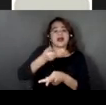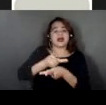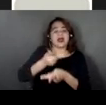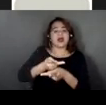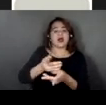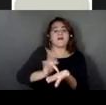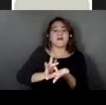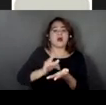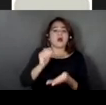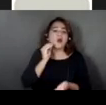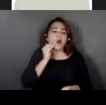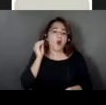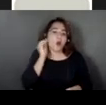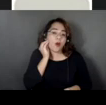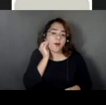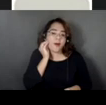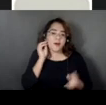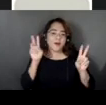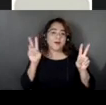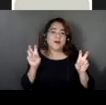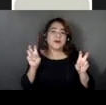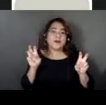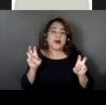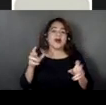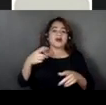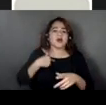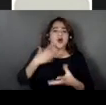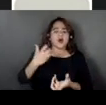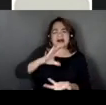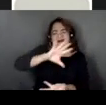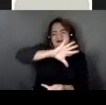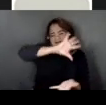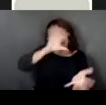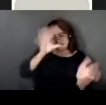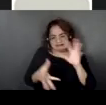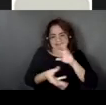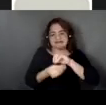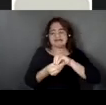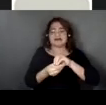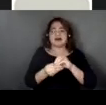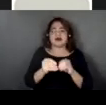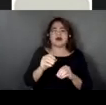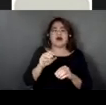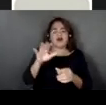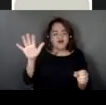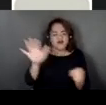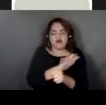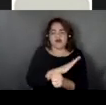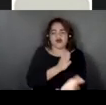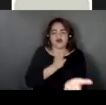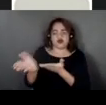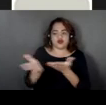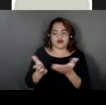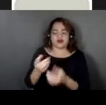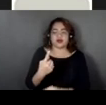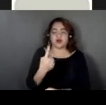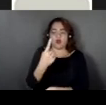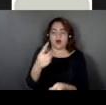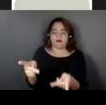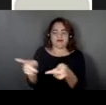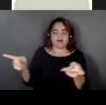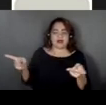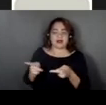is to be able to care for patients comprehensively. And the heart of that is having a place to go where your care can